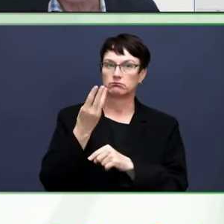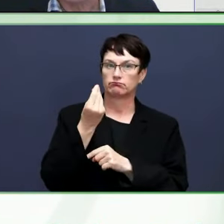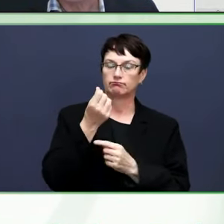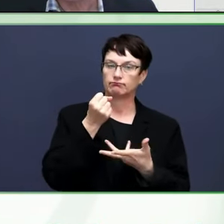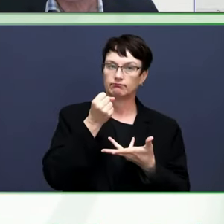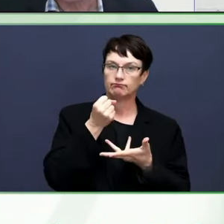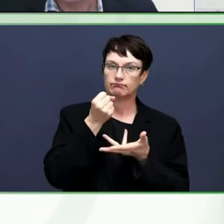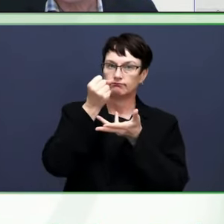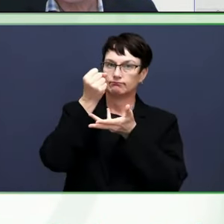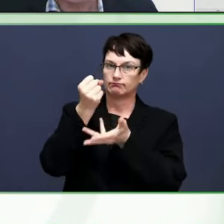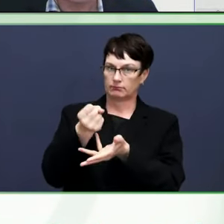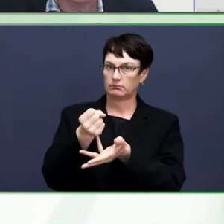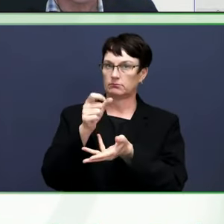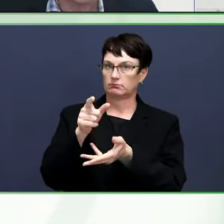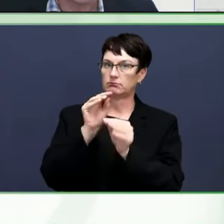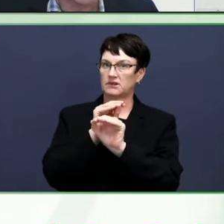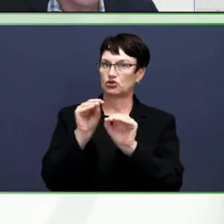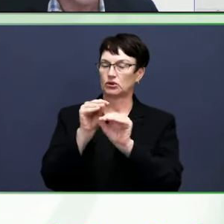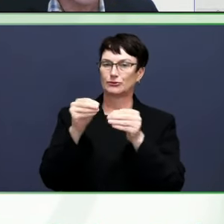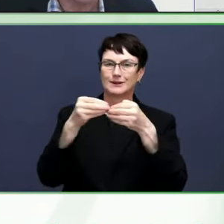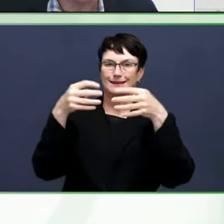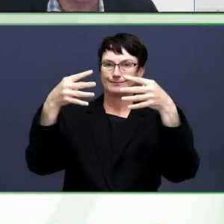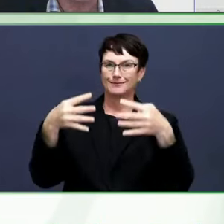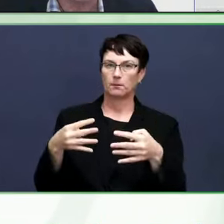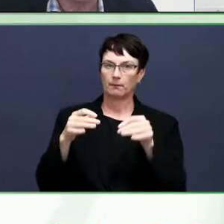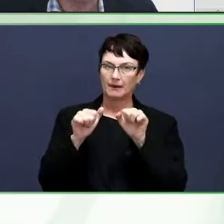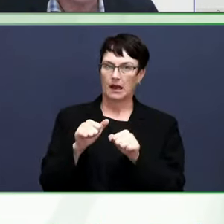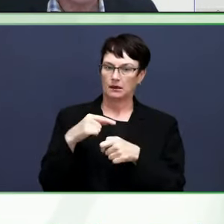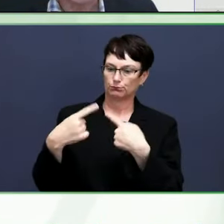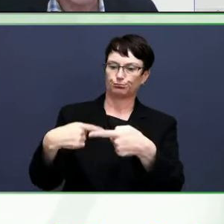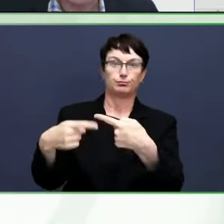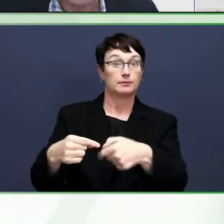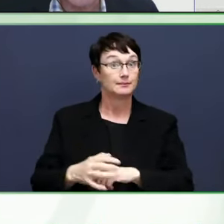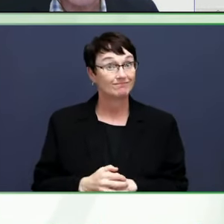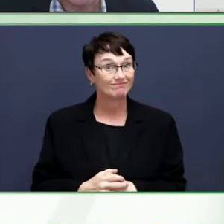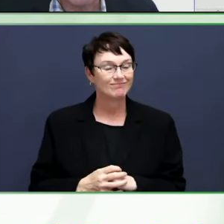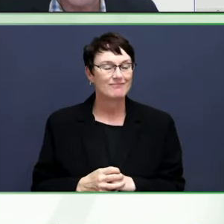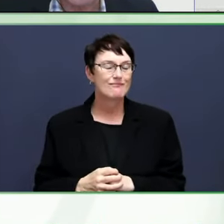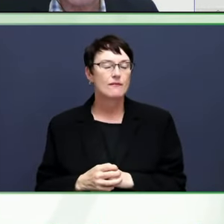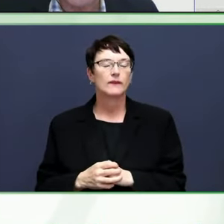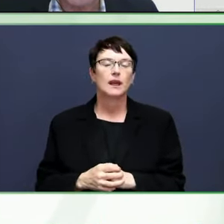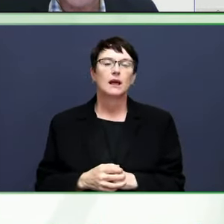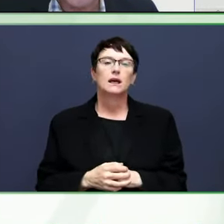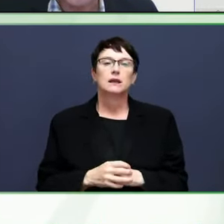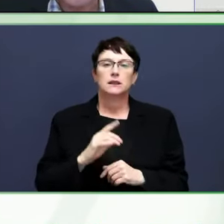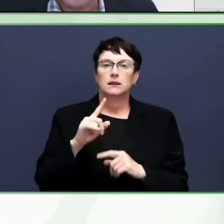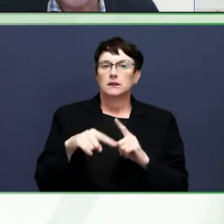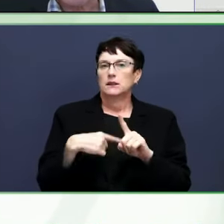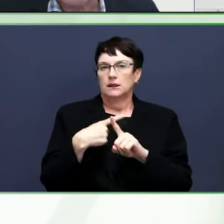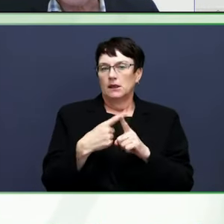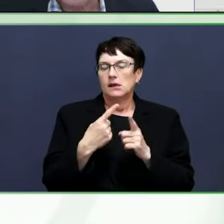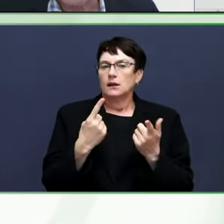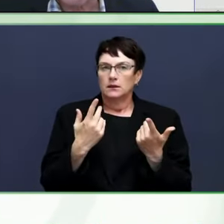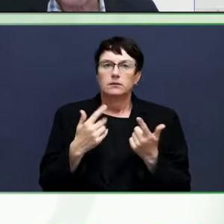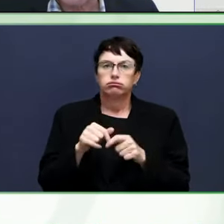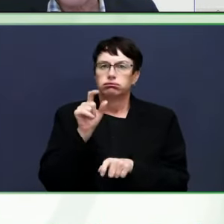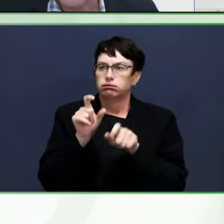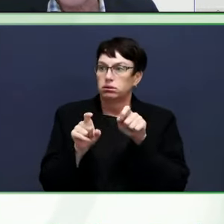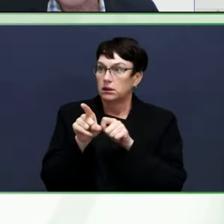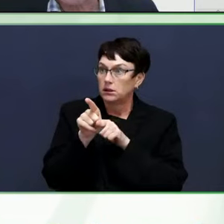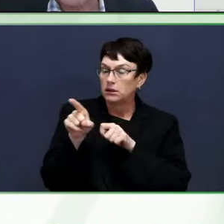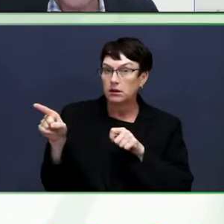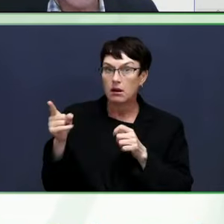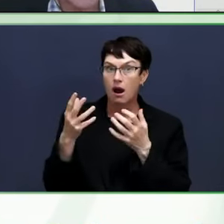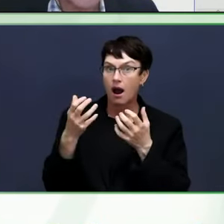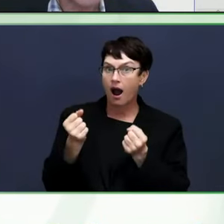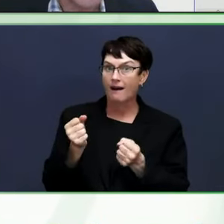responsibility of the educational administration to encourage students with special educational needs to continue